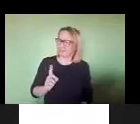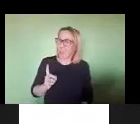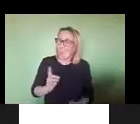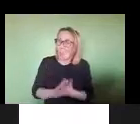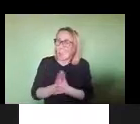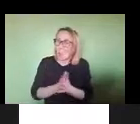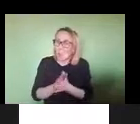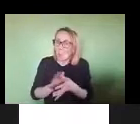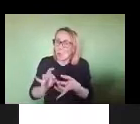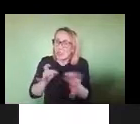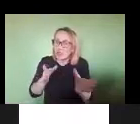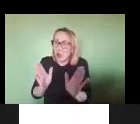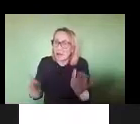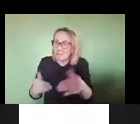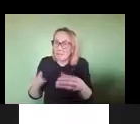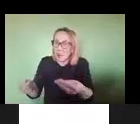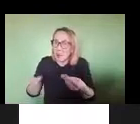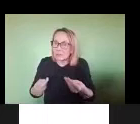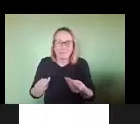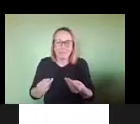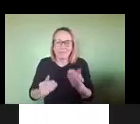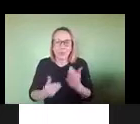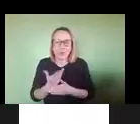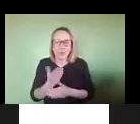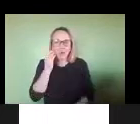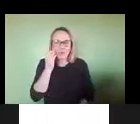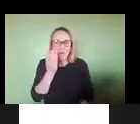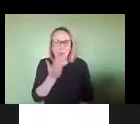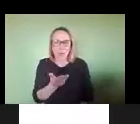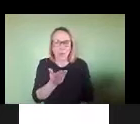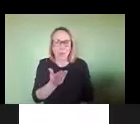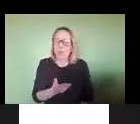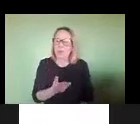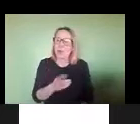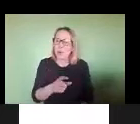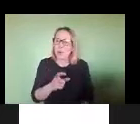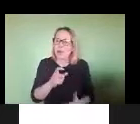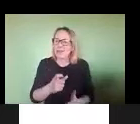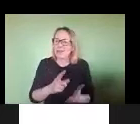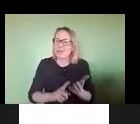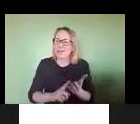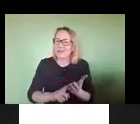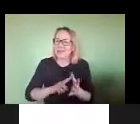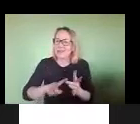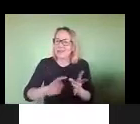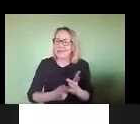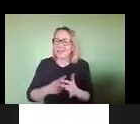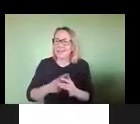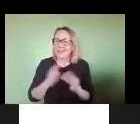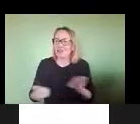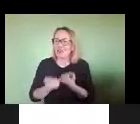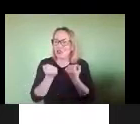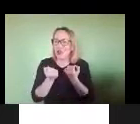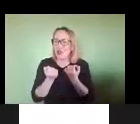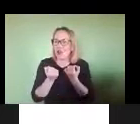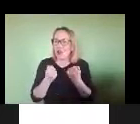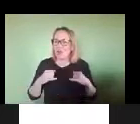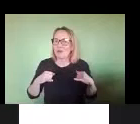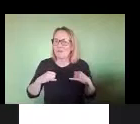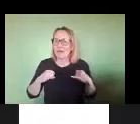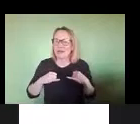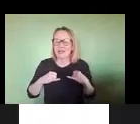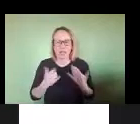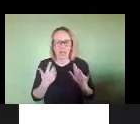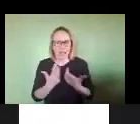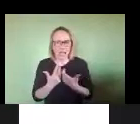chocolates? No, I'm going to give you a new phone. So that's Claire Strong. She's a network. Claire Strong. She's a network manager. So how has this